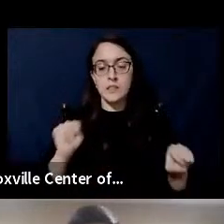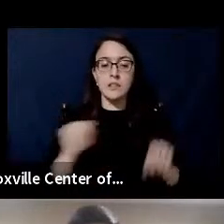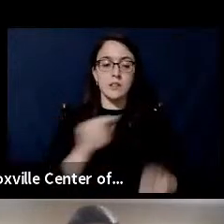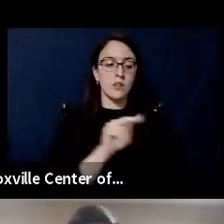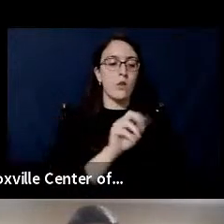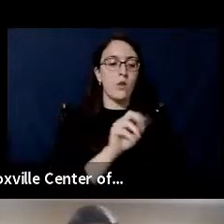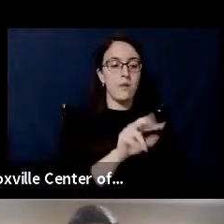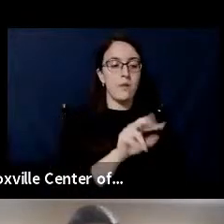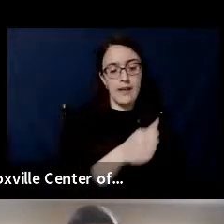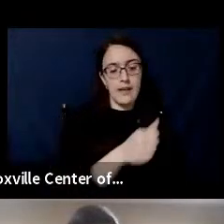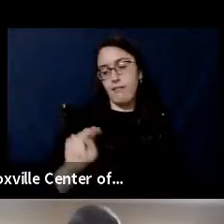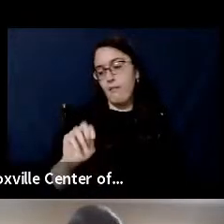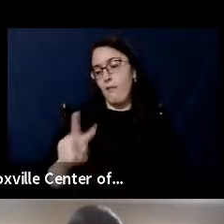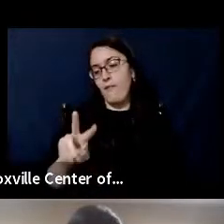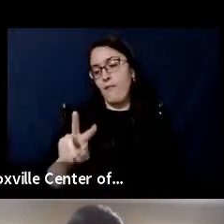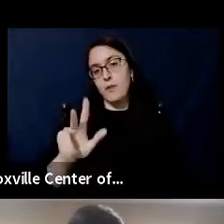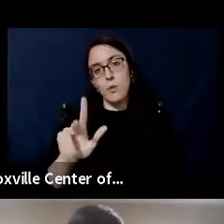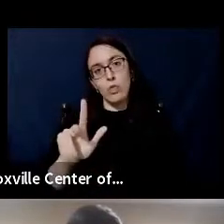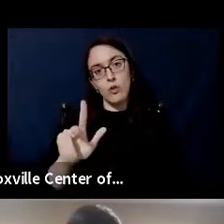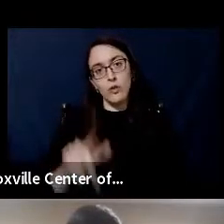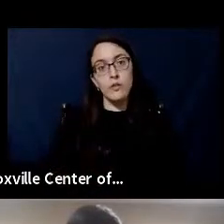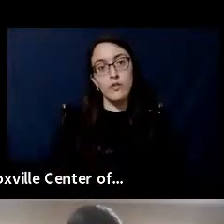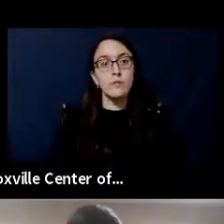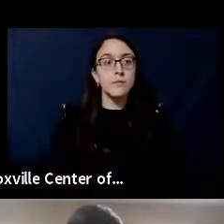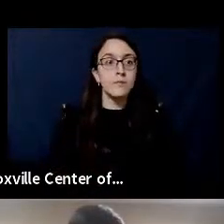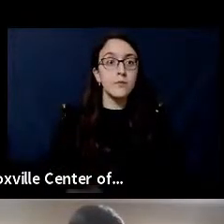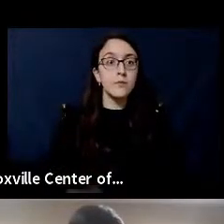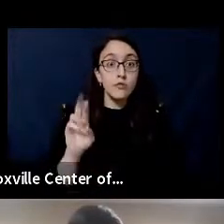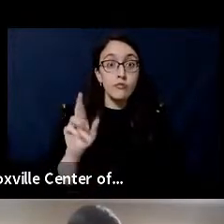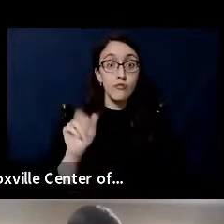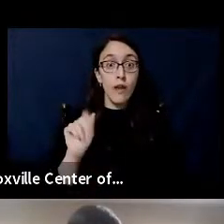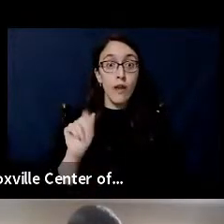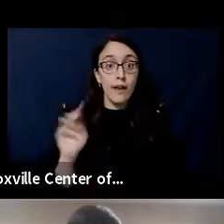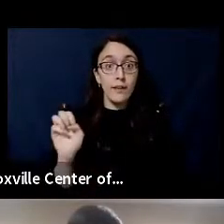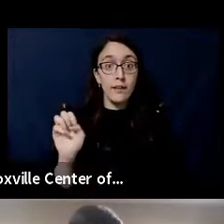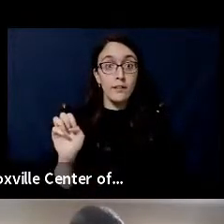10th and 23rd. Dr. Drake?